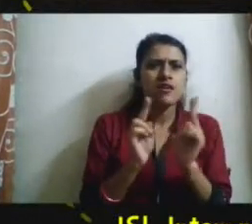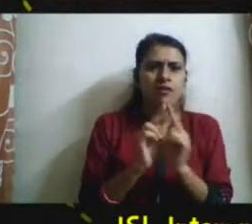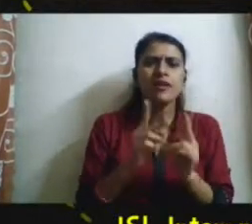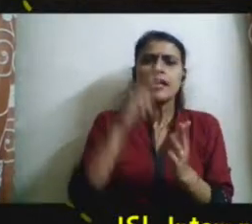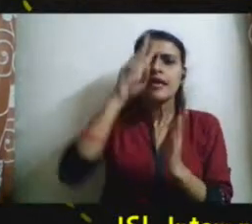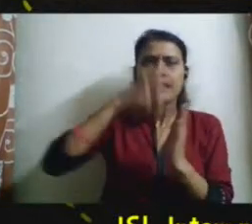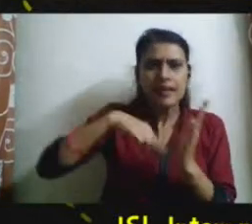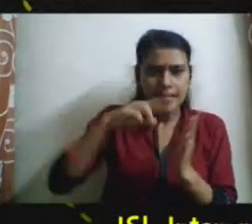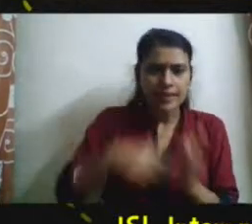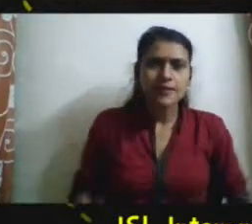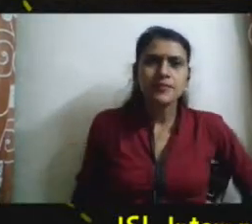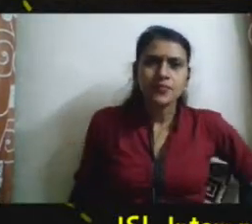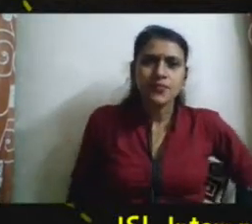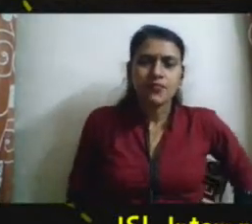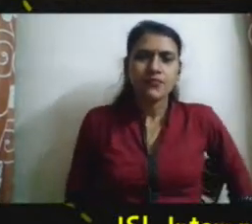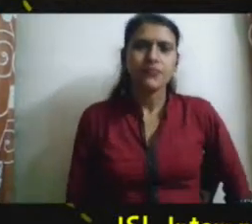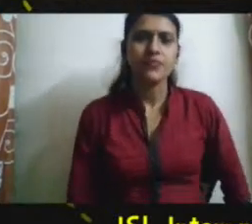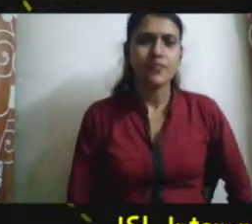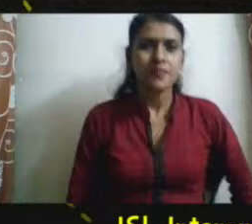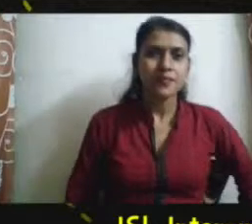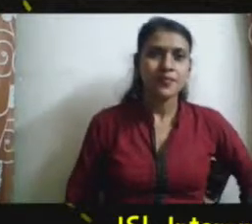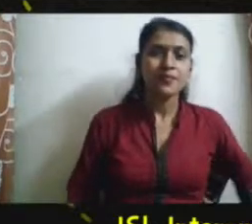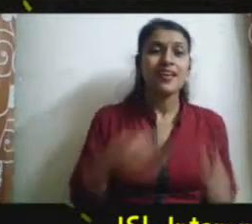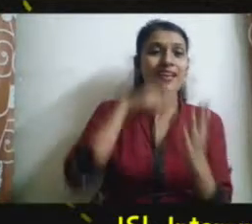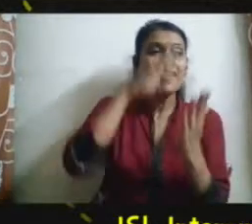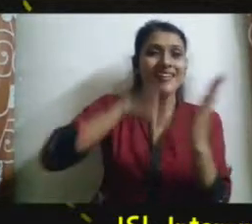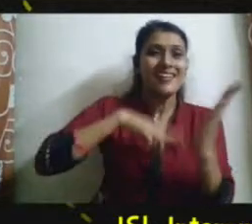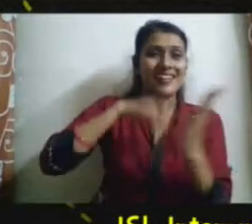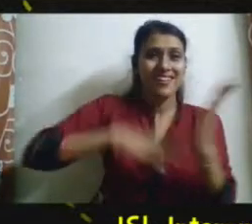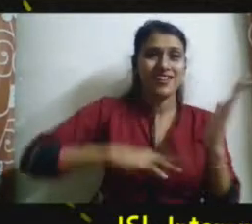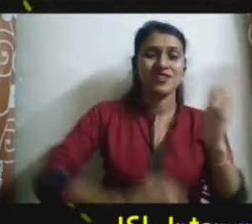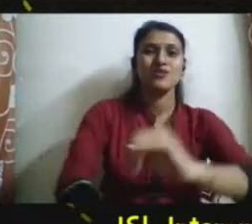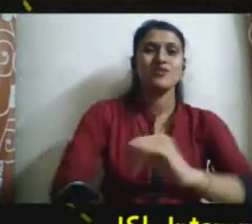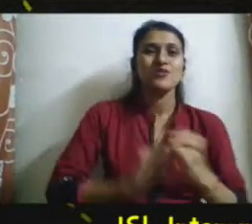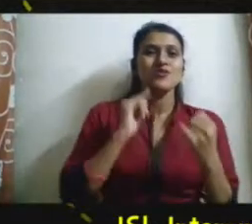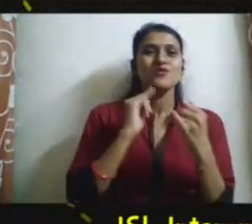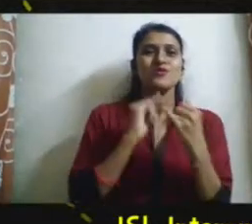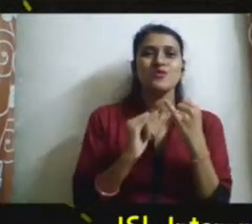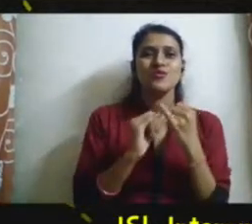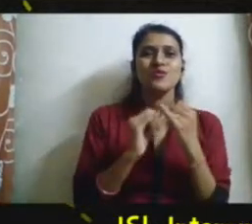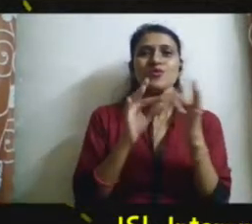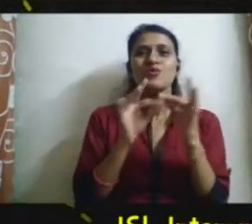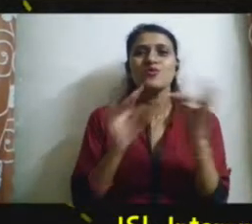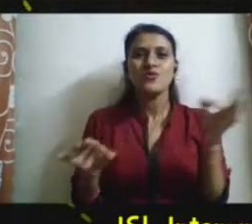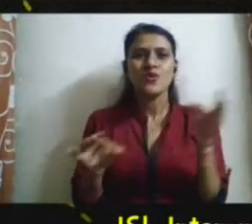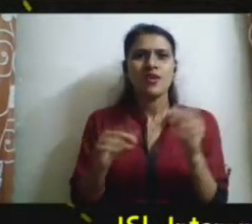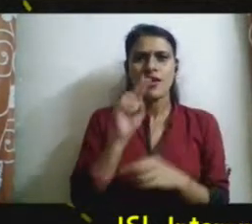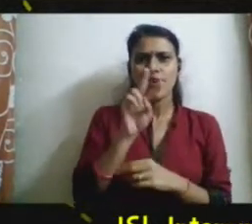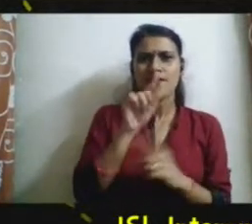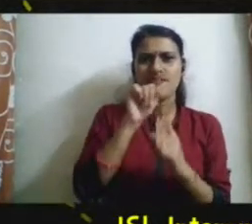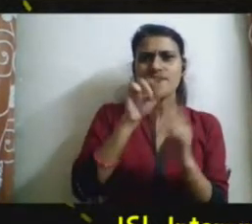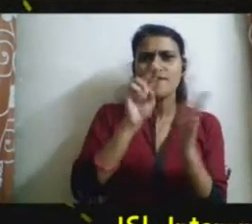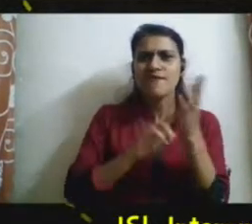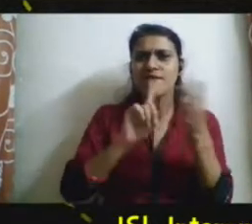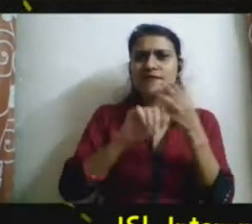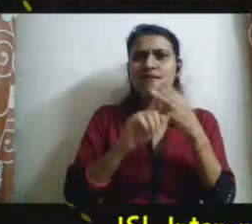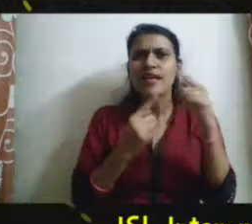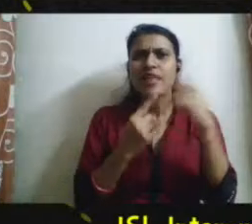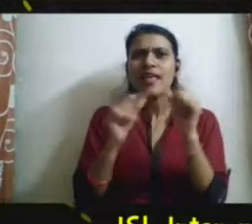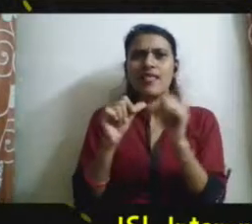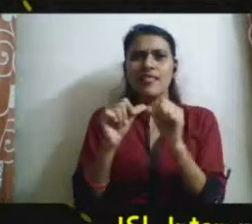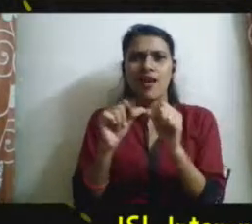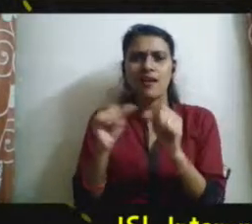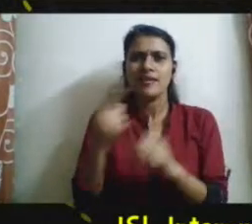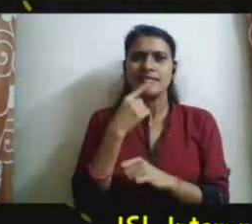reading this story that, where has it gone? Vinita's comment. Well, maybe it's